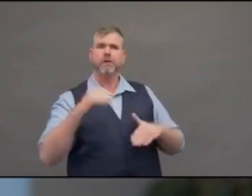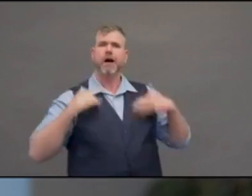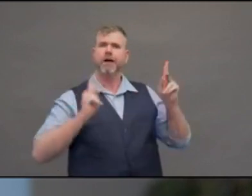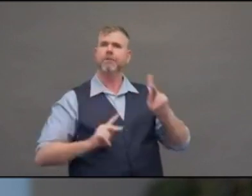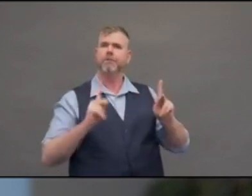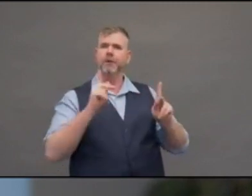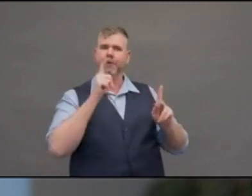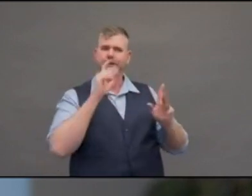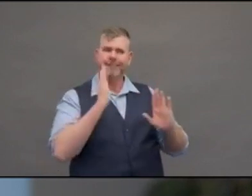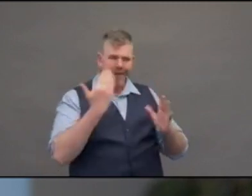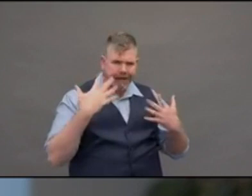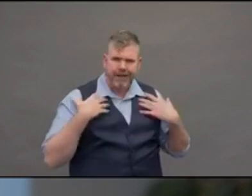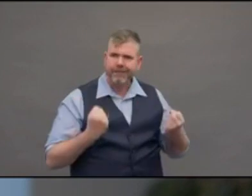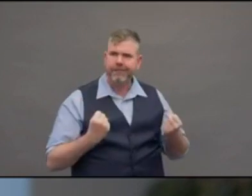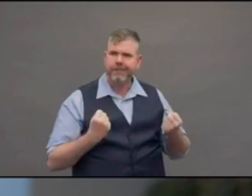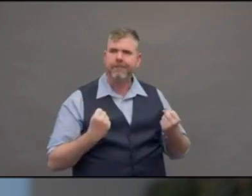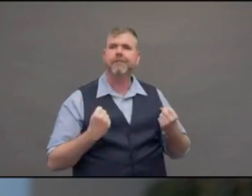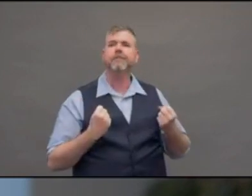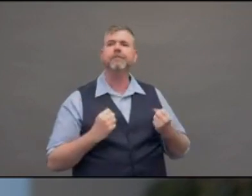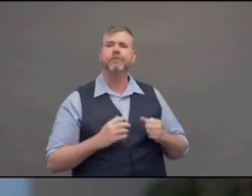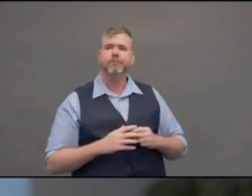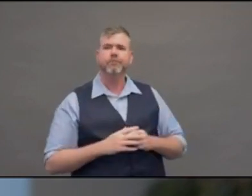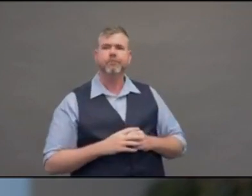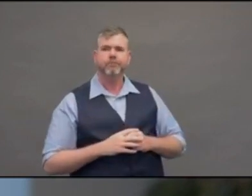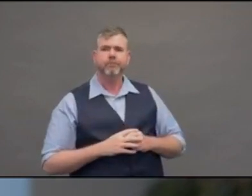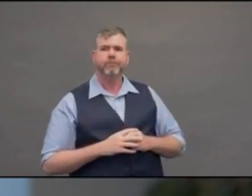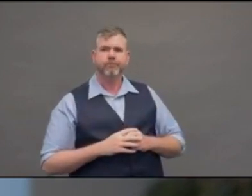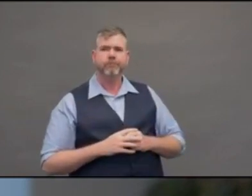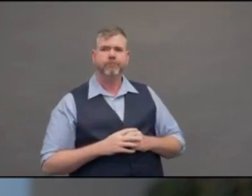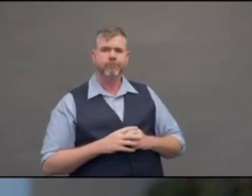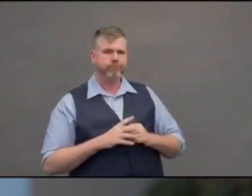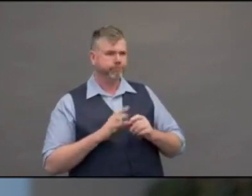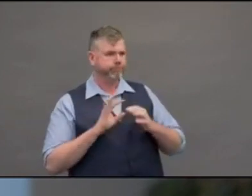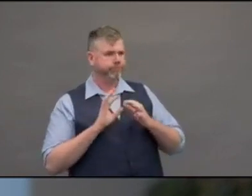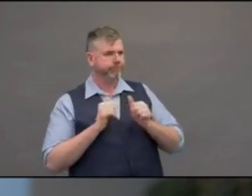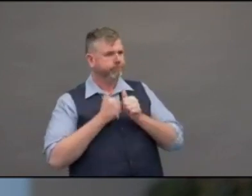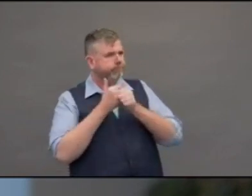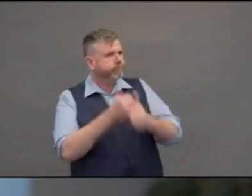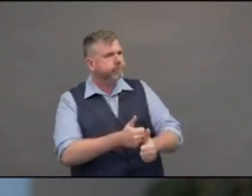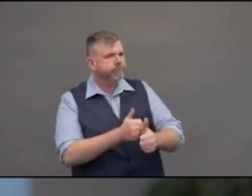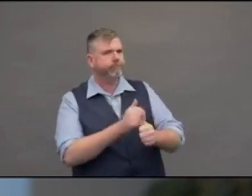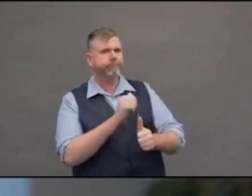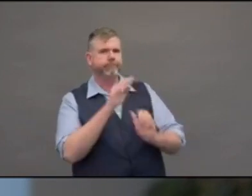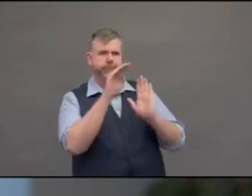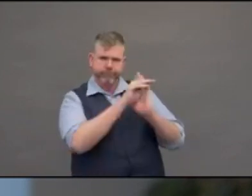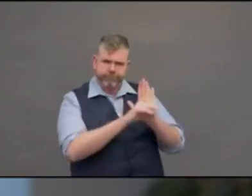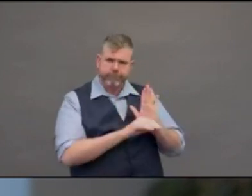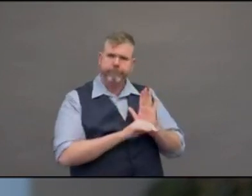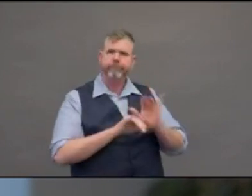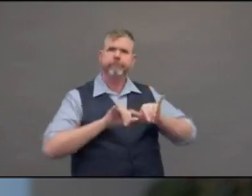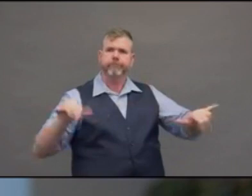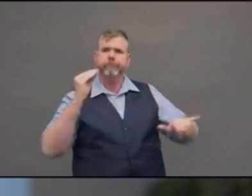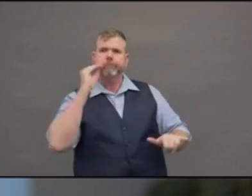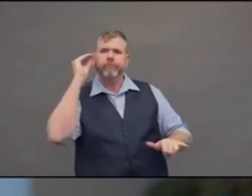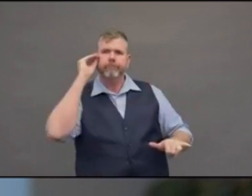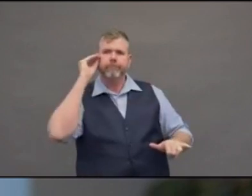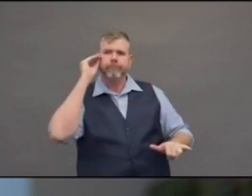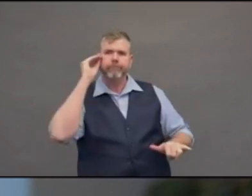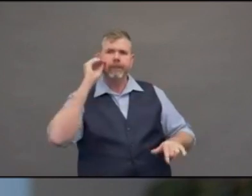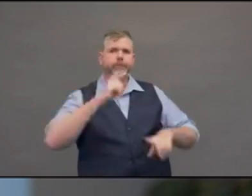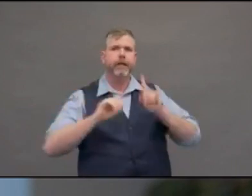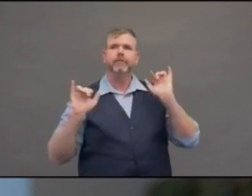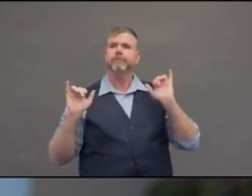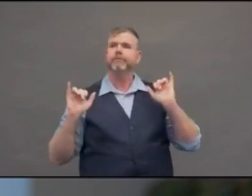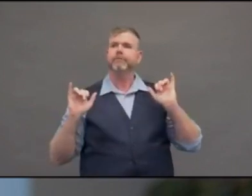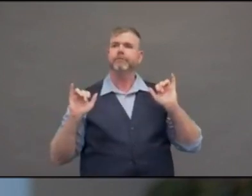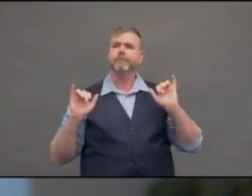to the basic principles, as I mentioned at the beginning, and that is that we are still in a mode of shelter in place. It's difficult for